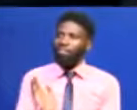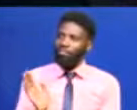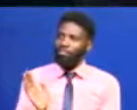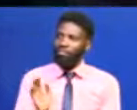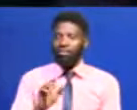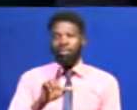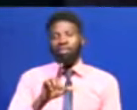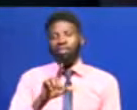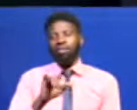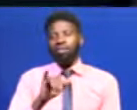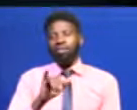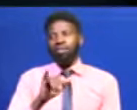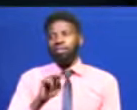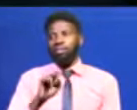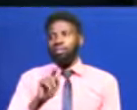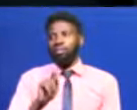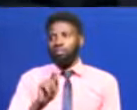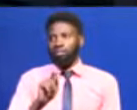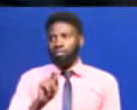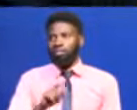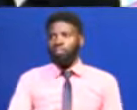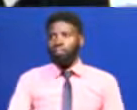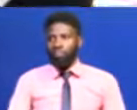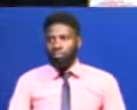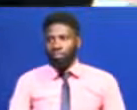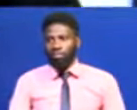Lynette is co-driving.